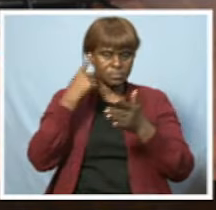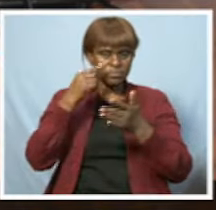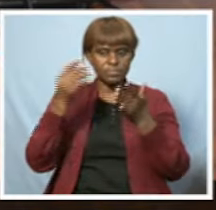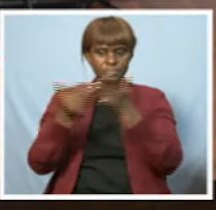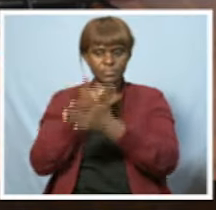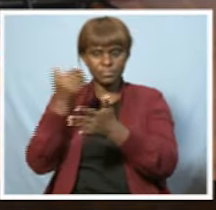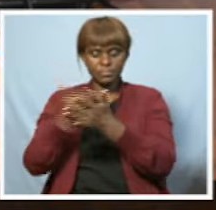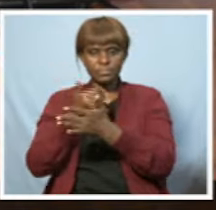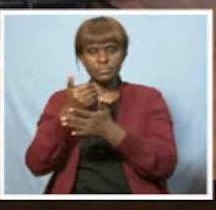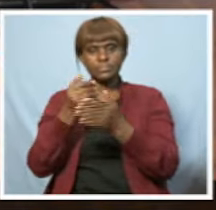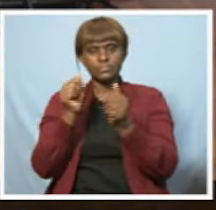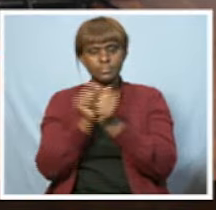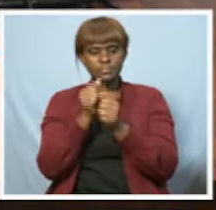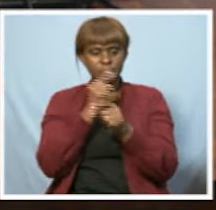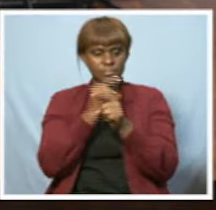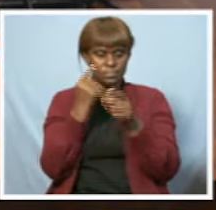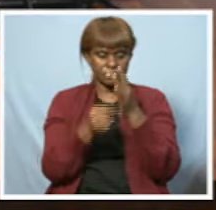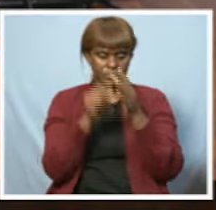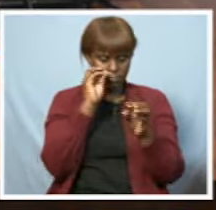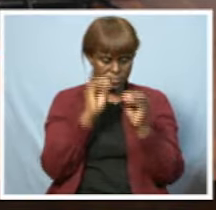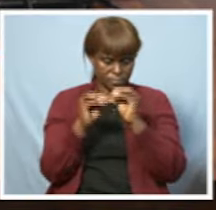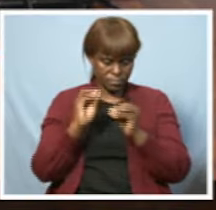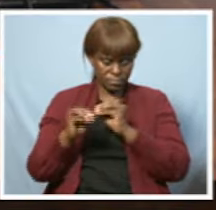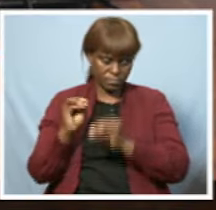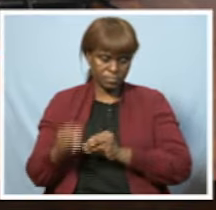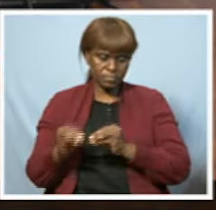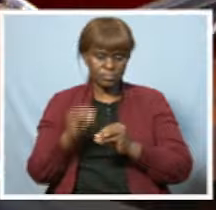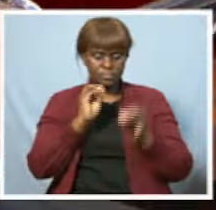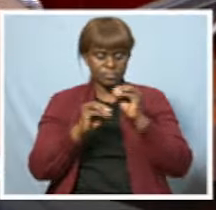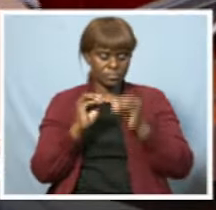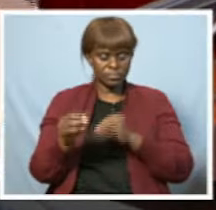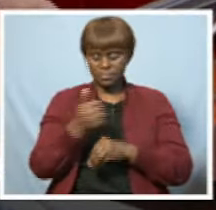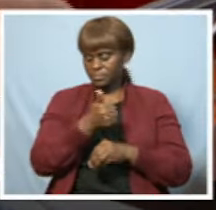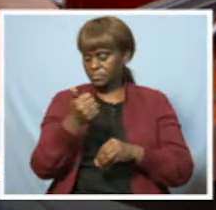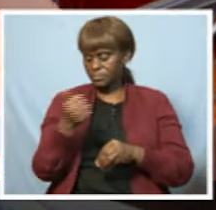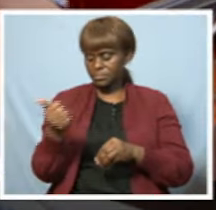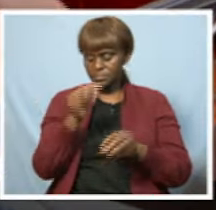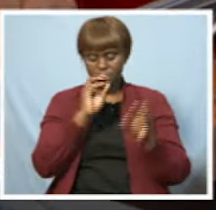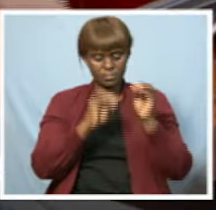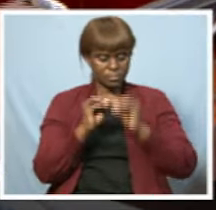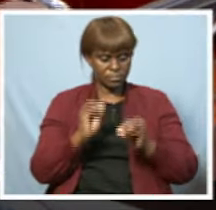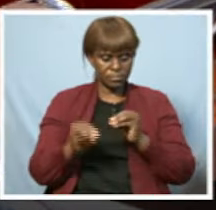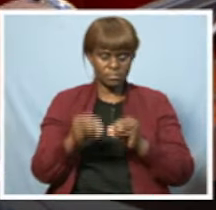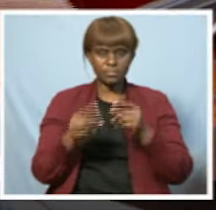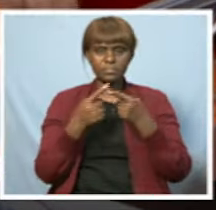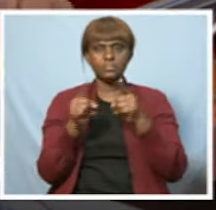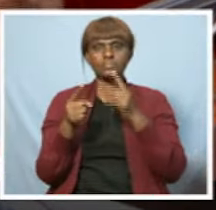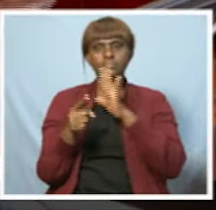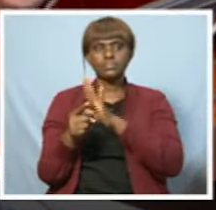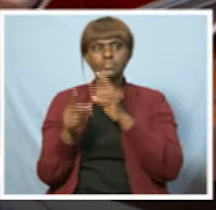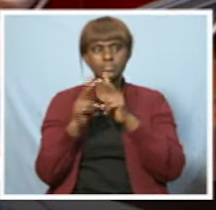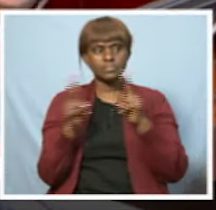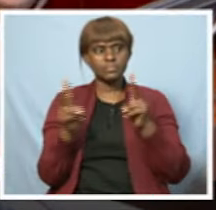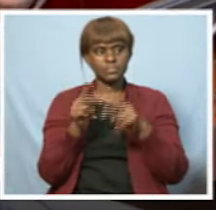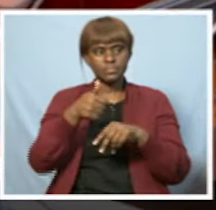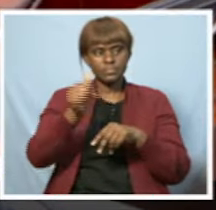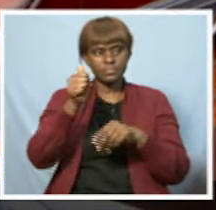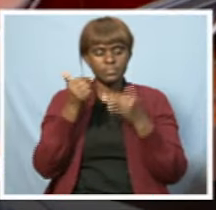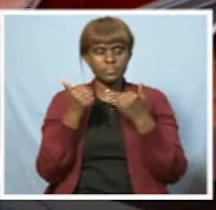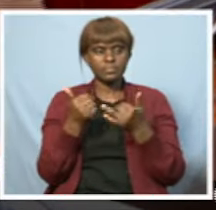one and just rehabilitating an existing one are different. So are